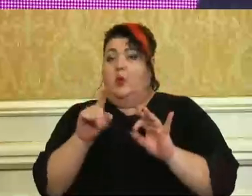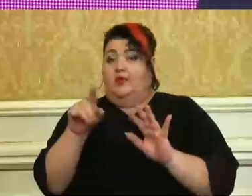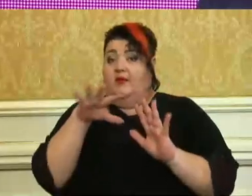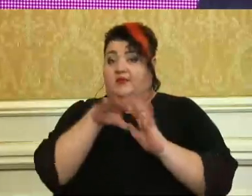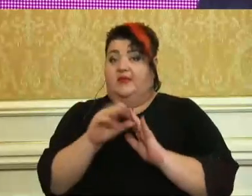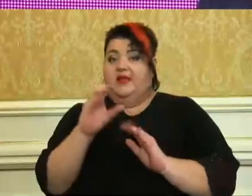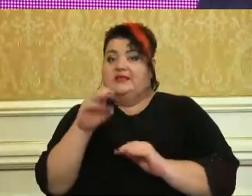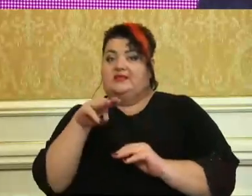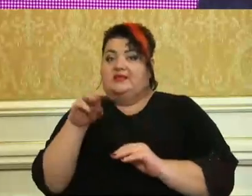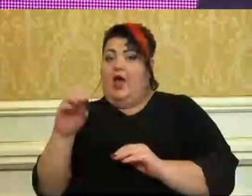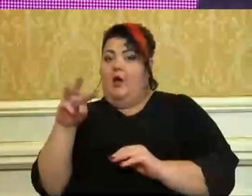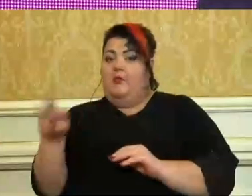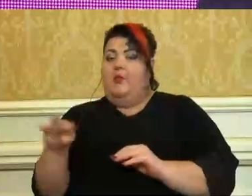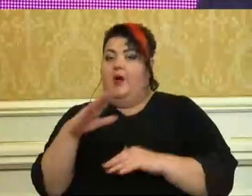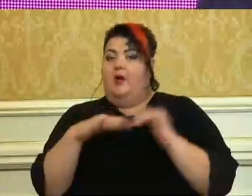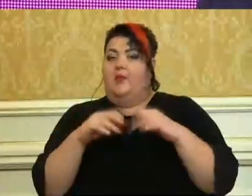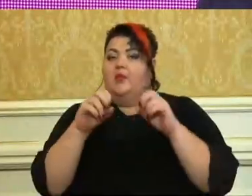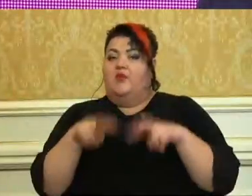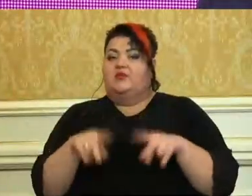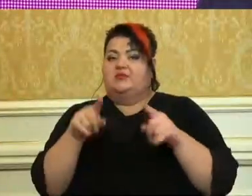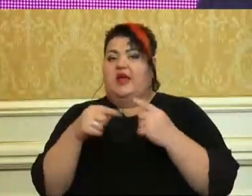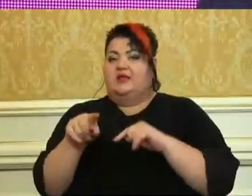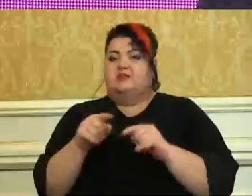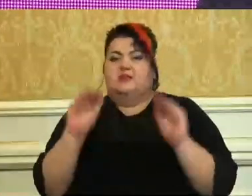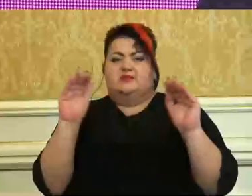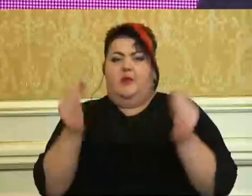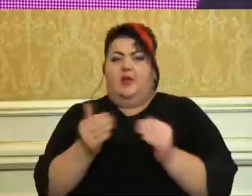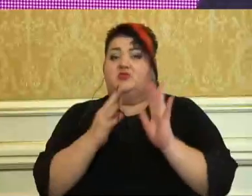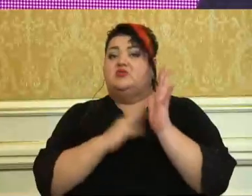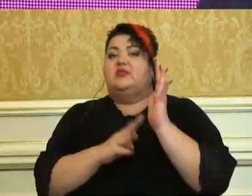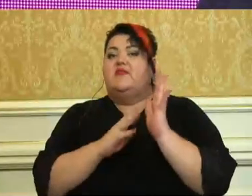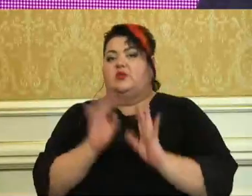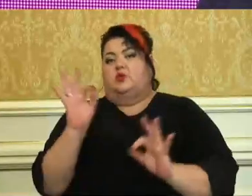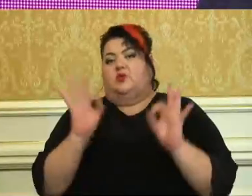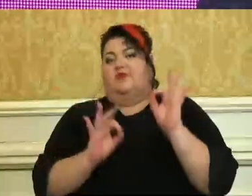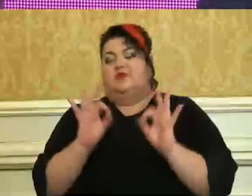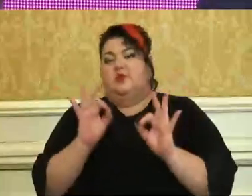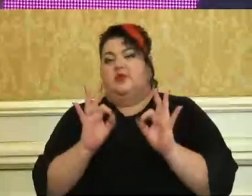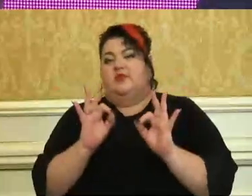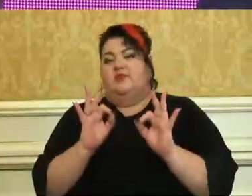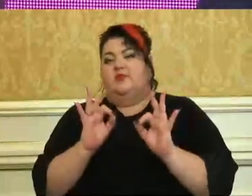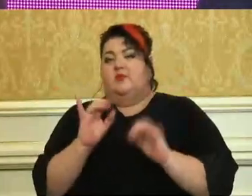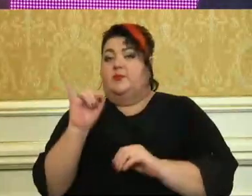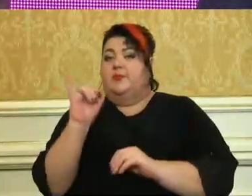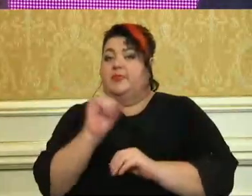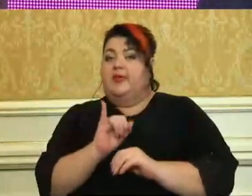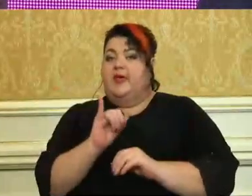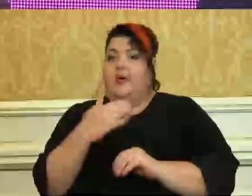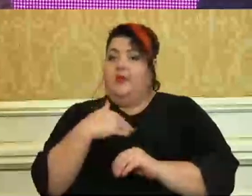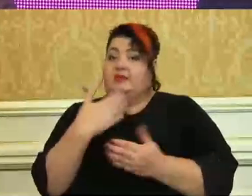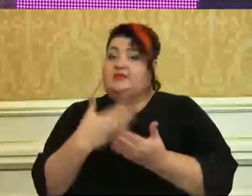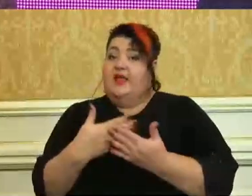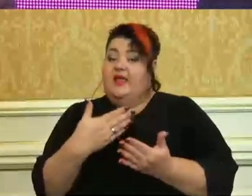So STEM profession, this even 90%